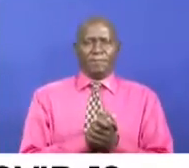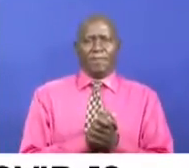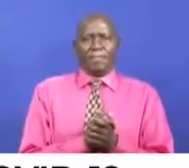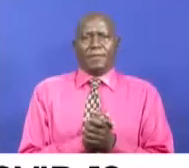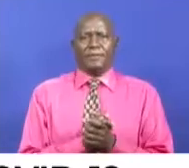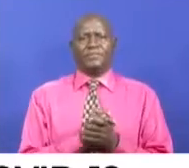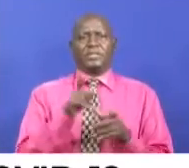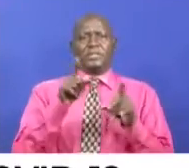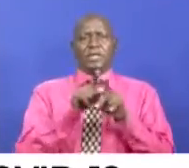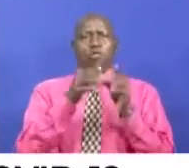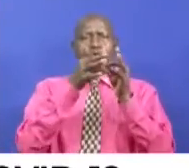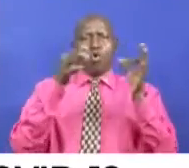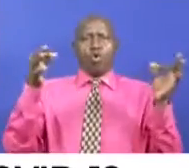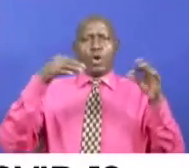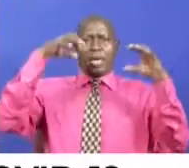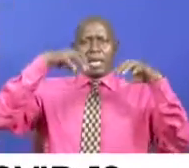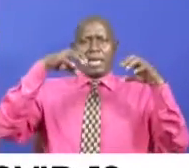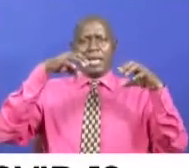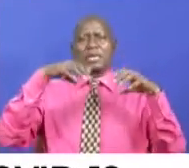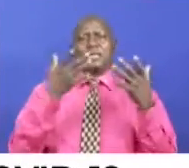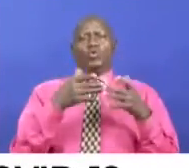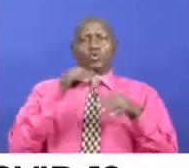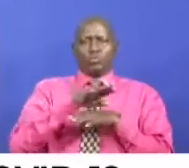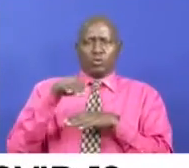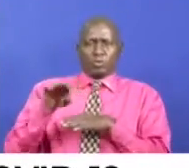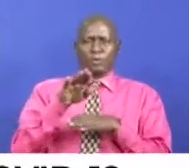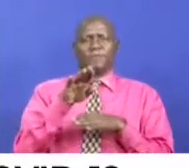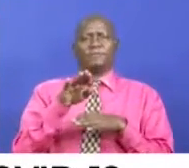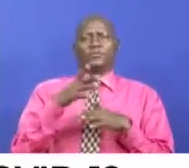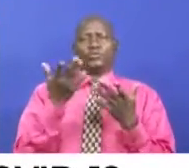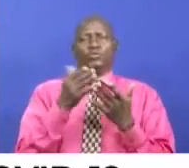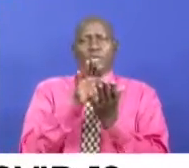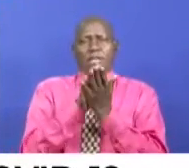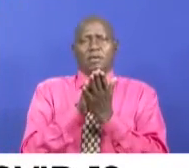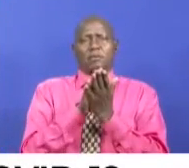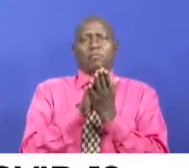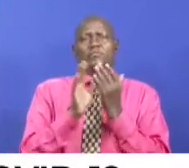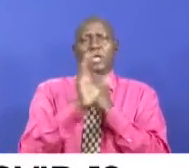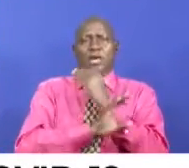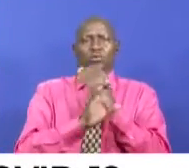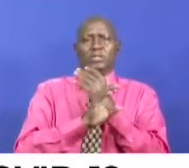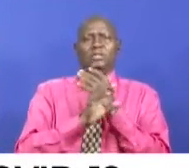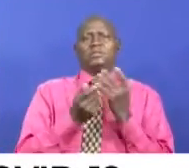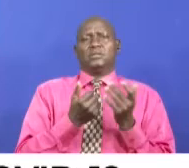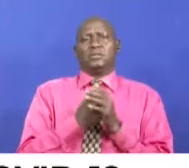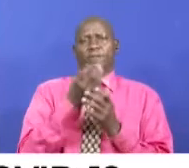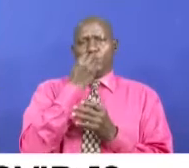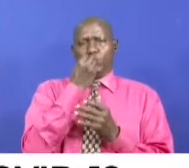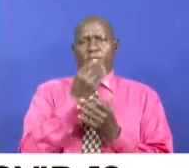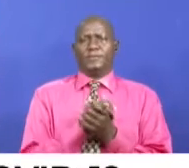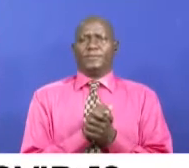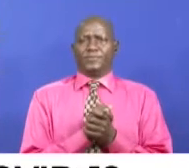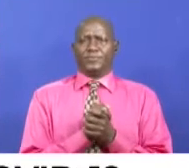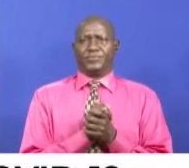of the long rainy season to plant crops so as to sustain the country's bread basket. Our farmers, in their